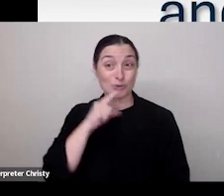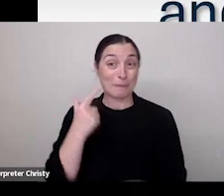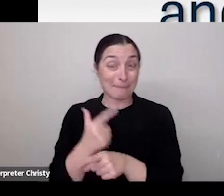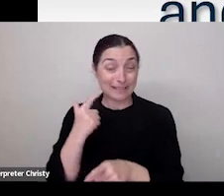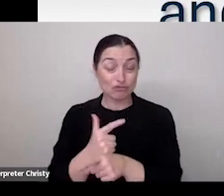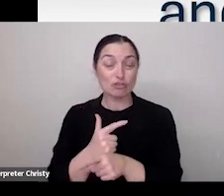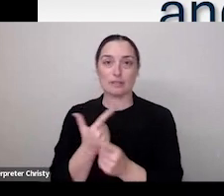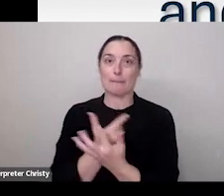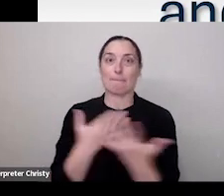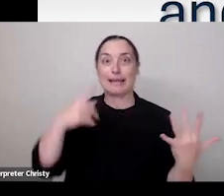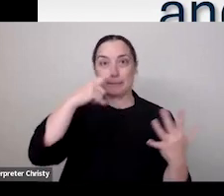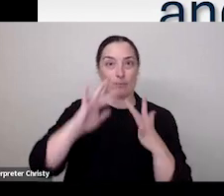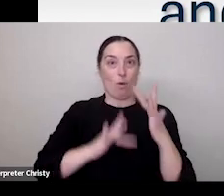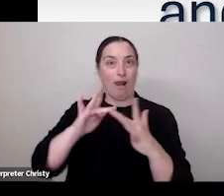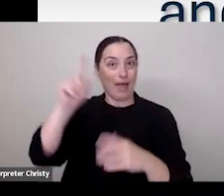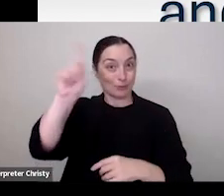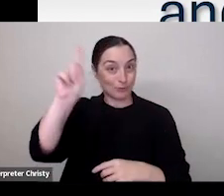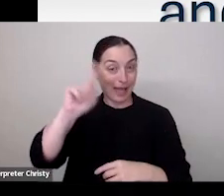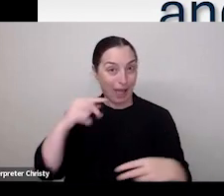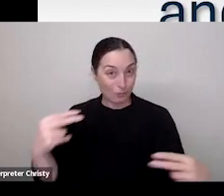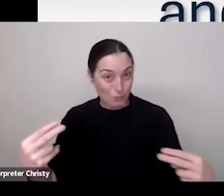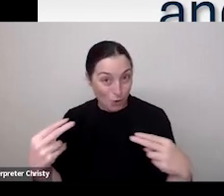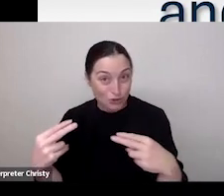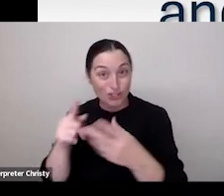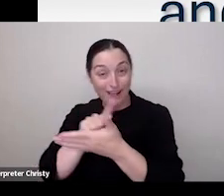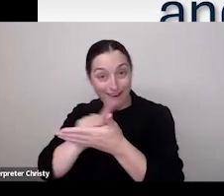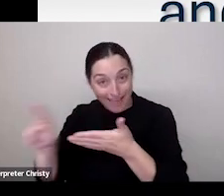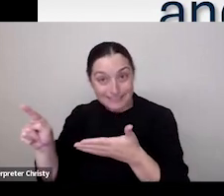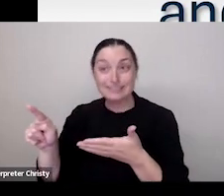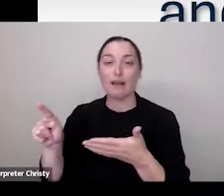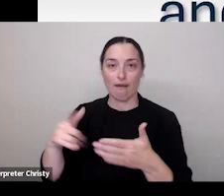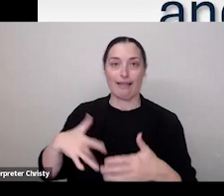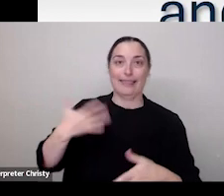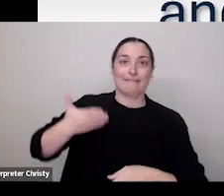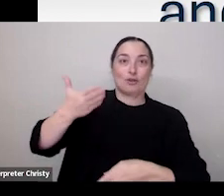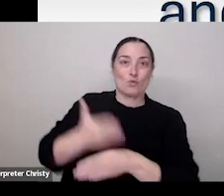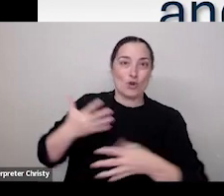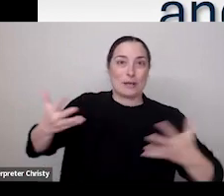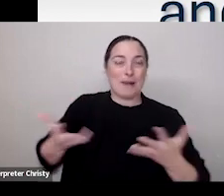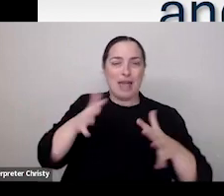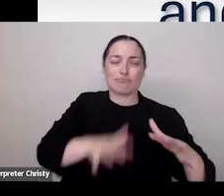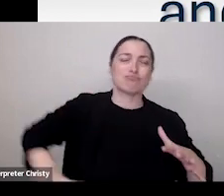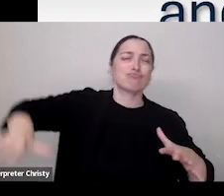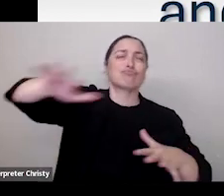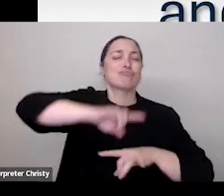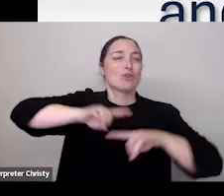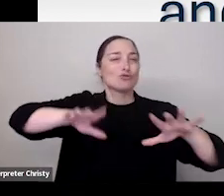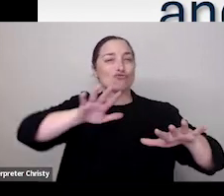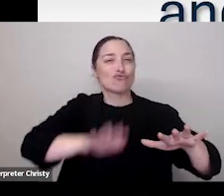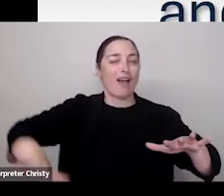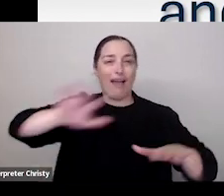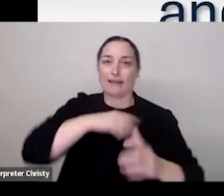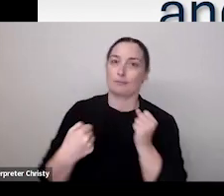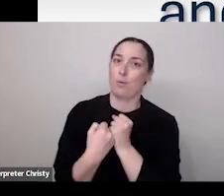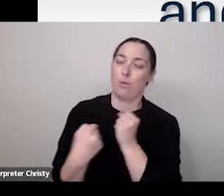number of people who are online today who will be watching this later and who live, work, and play in many regions of Australia have supported